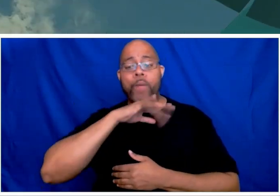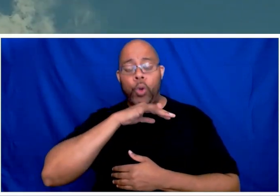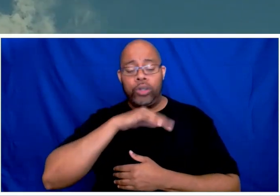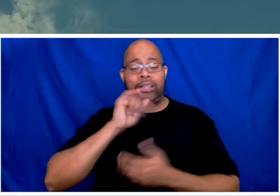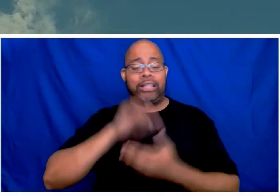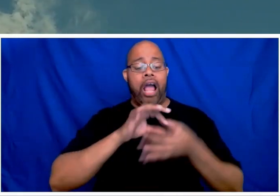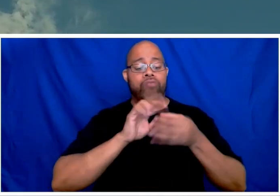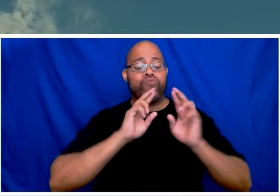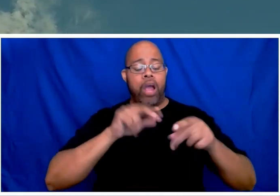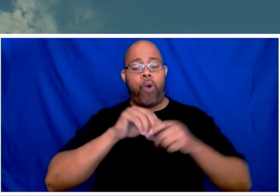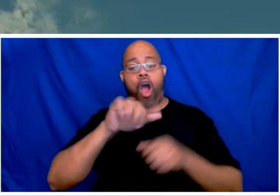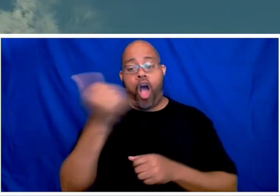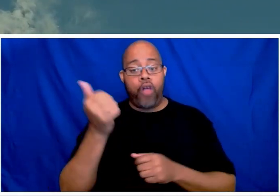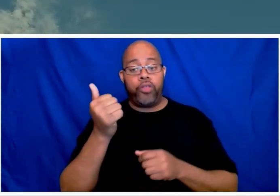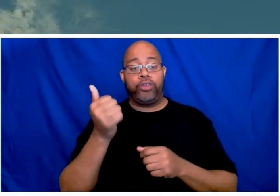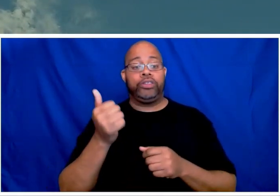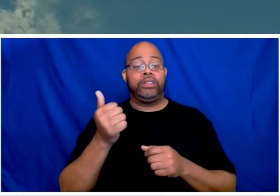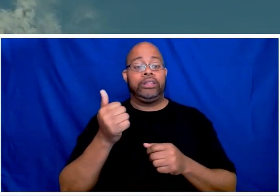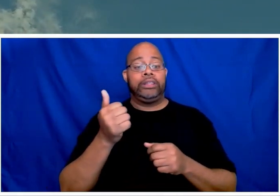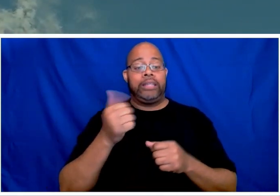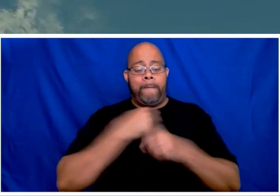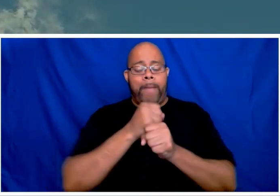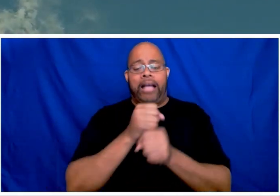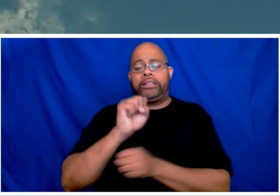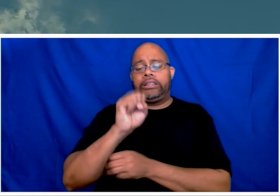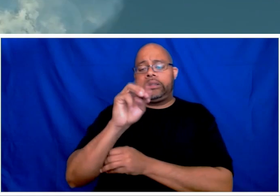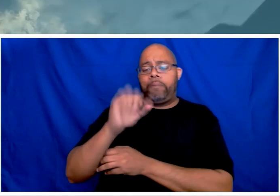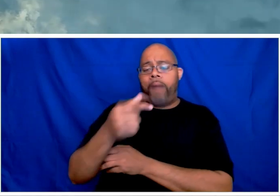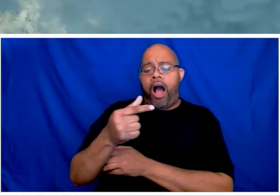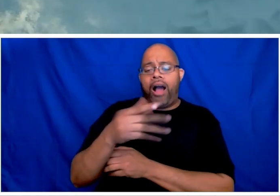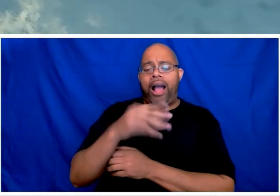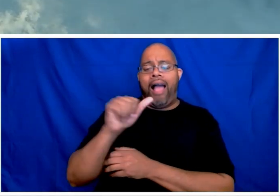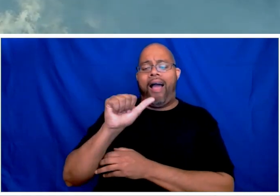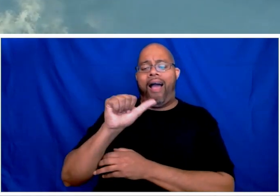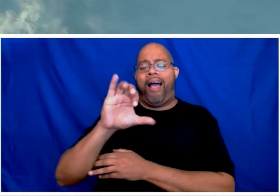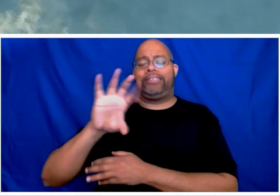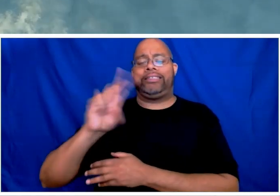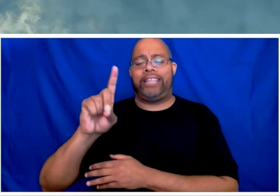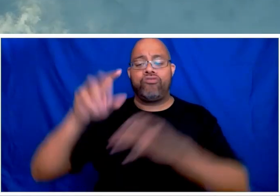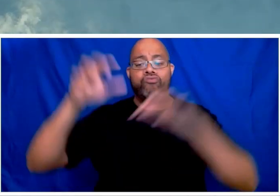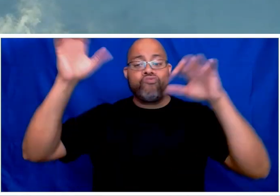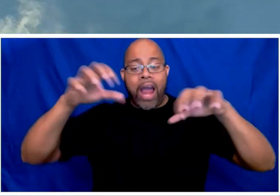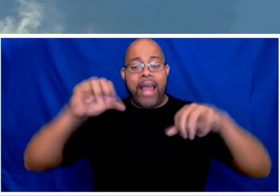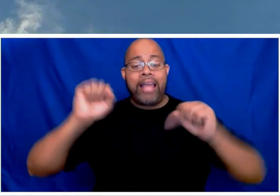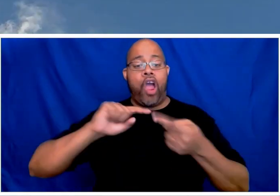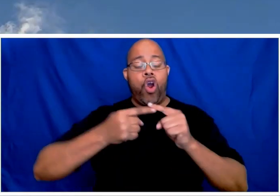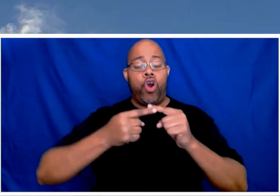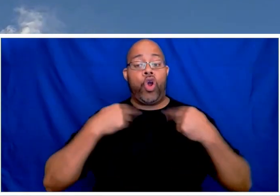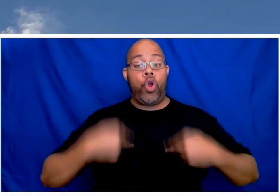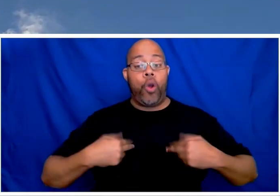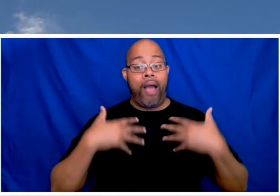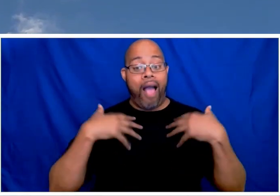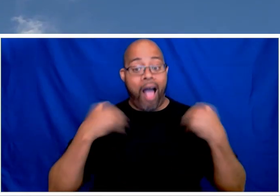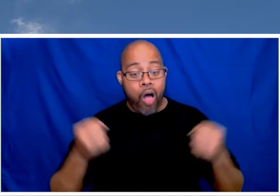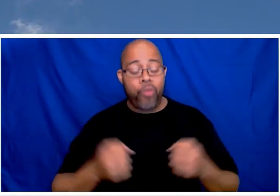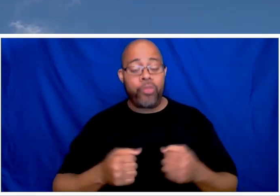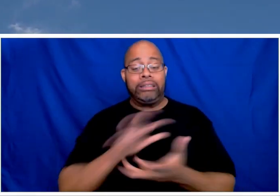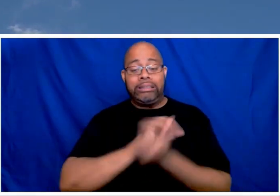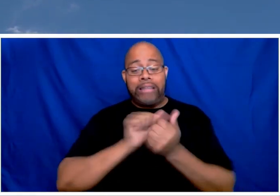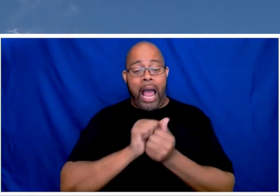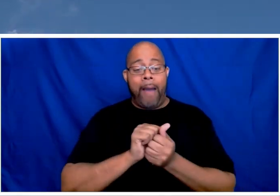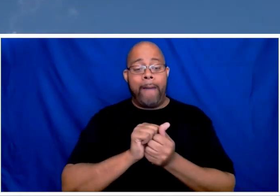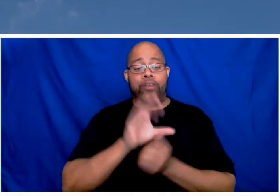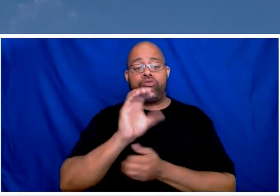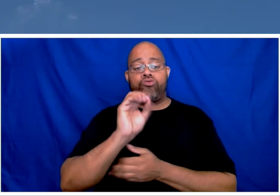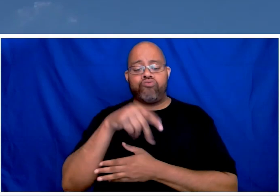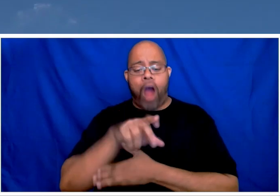including water, to form smog and acid rain. These pollutants can harm human health, damage crops, forests, and other